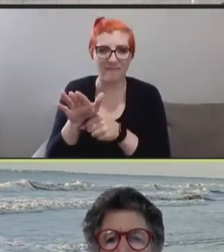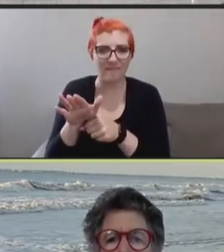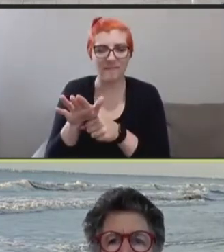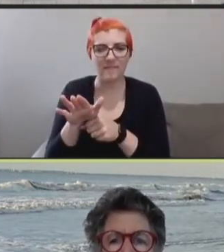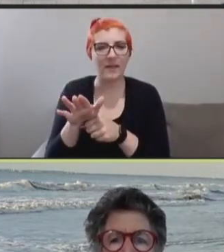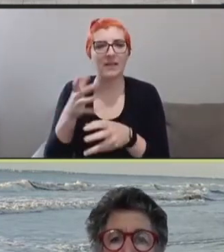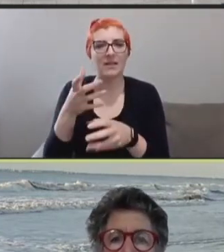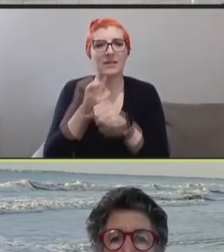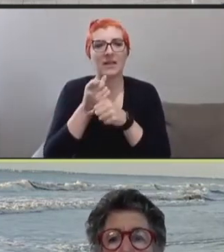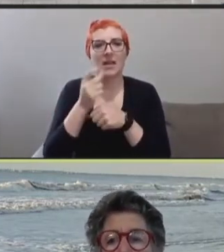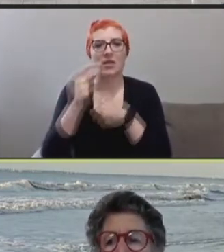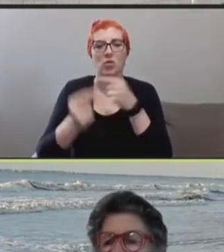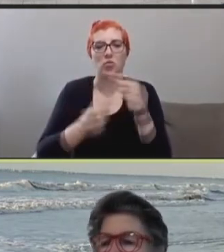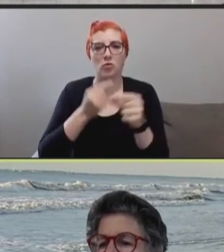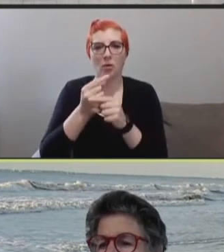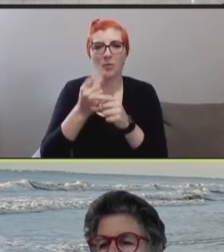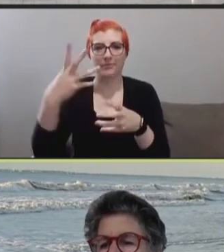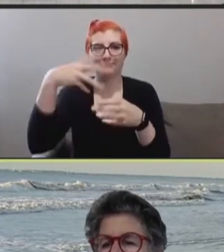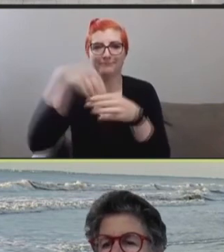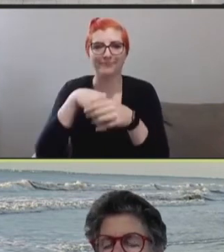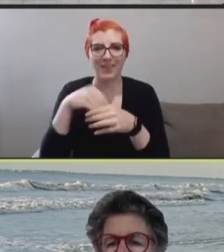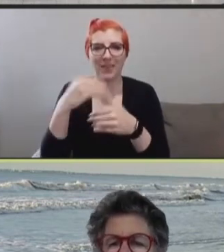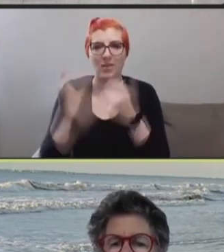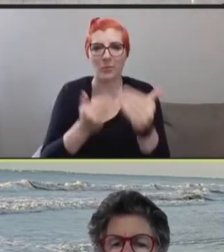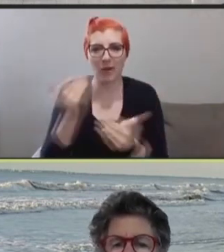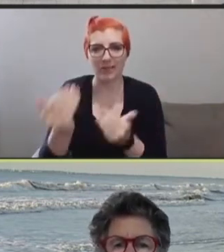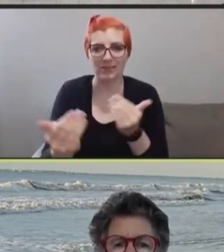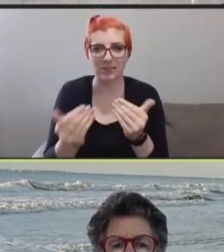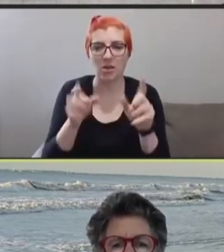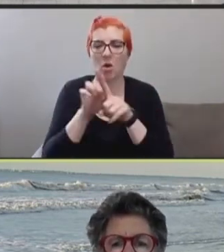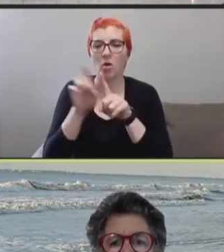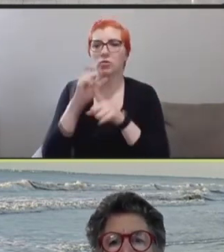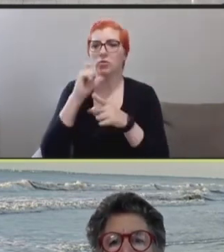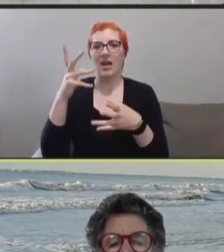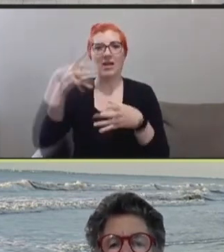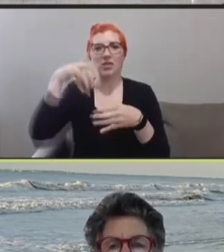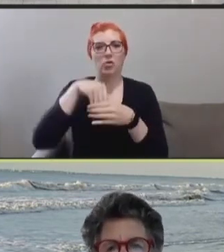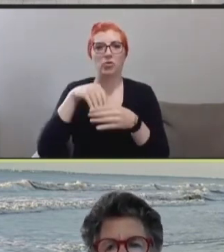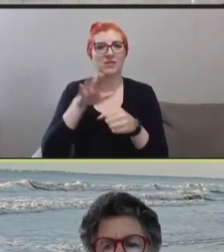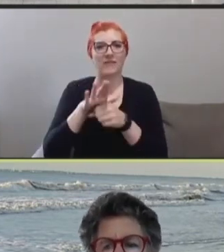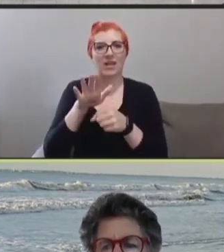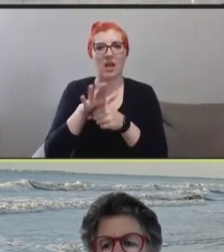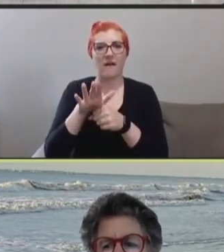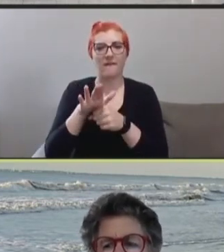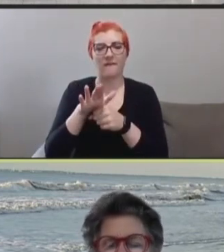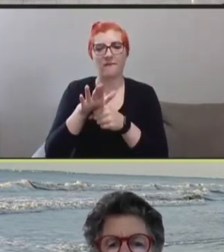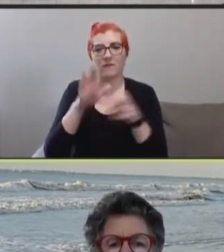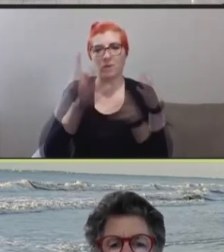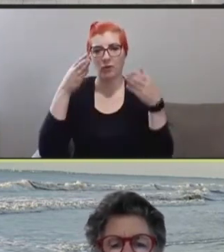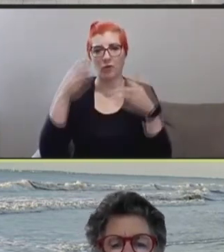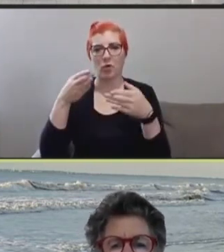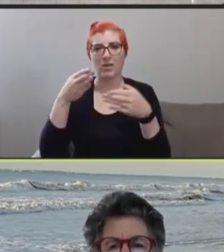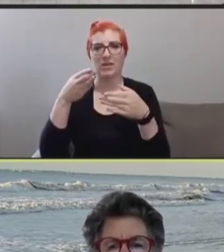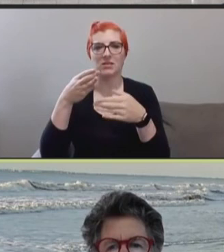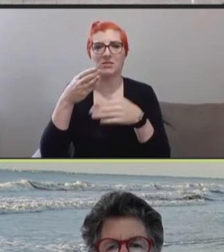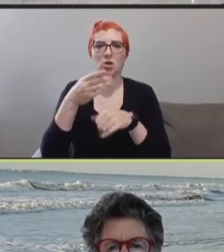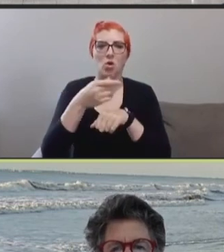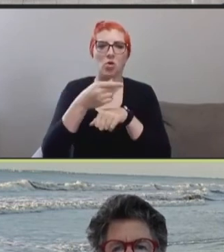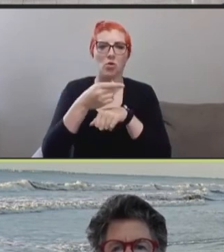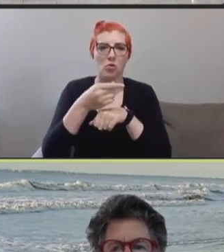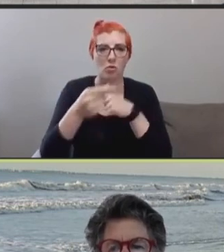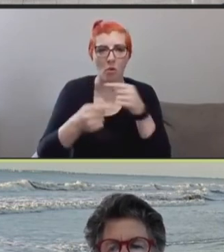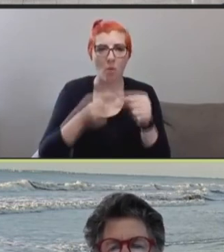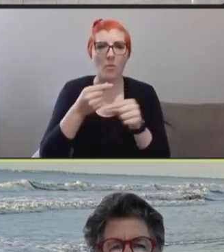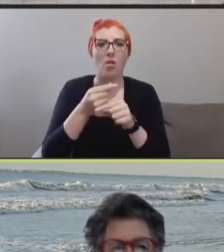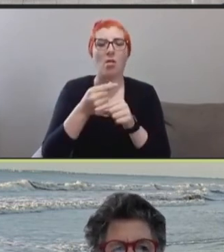global buy-in in the process. And it's also not going to be inclusive enough to focus global early warning system, rapid response